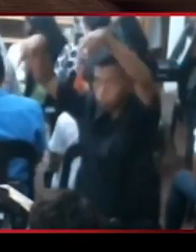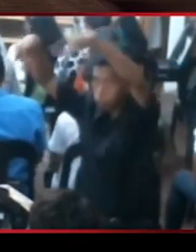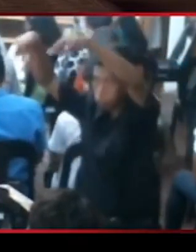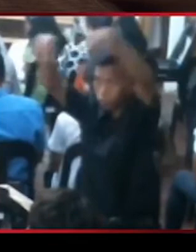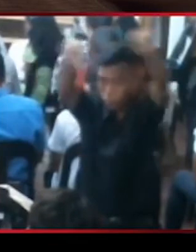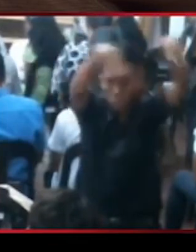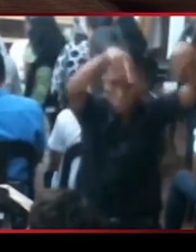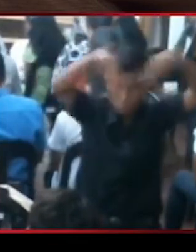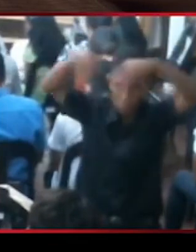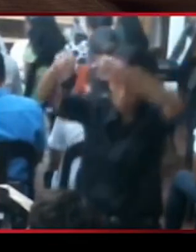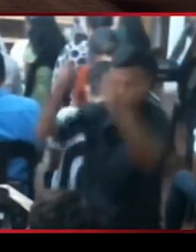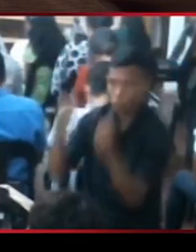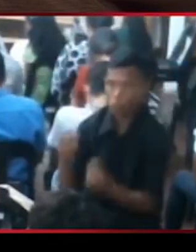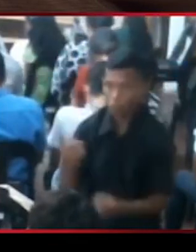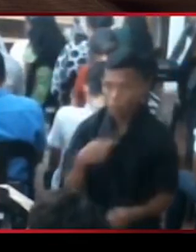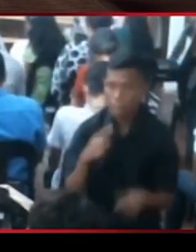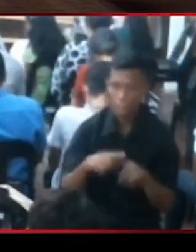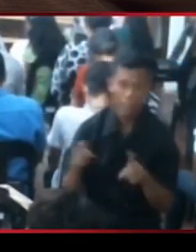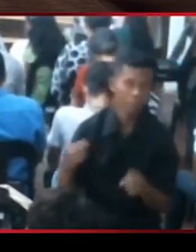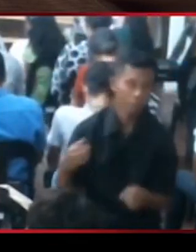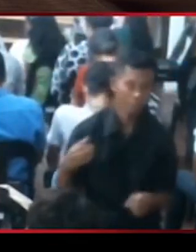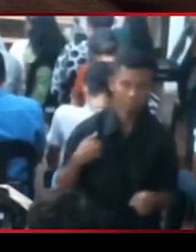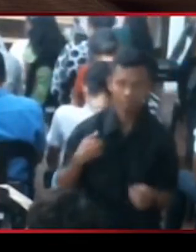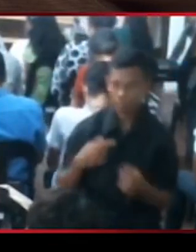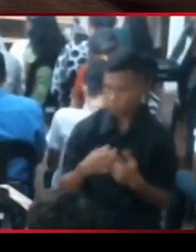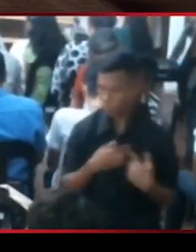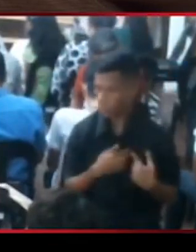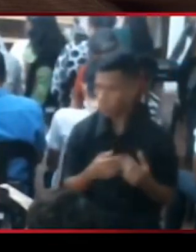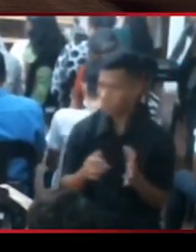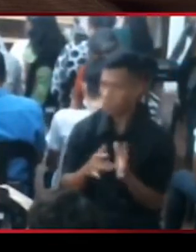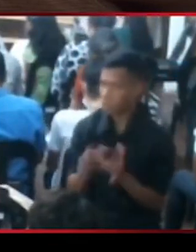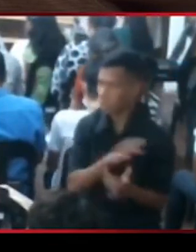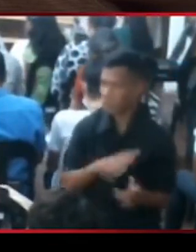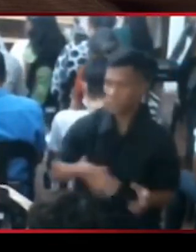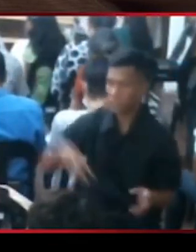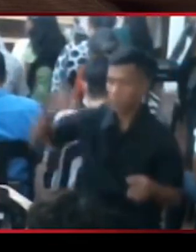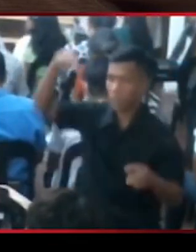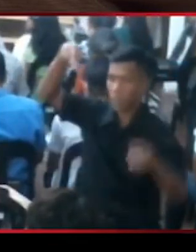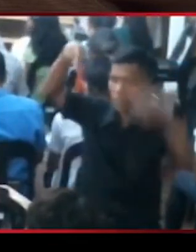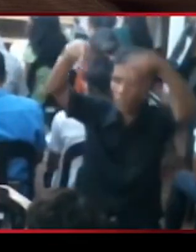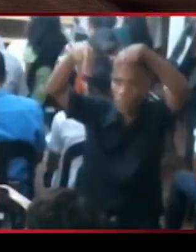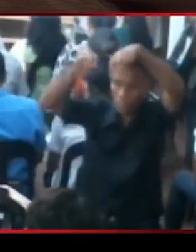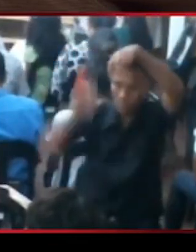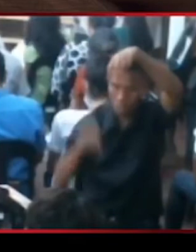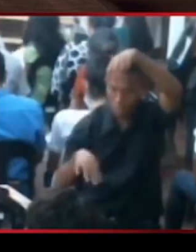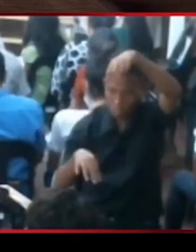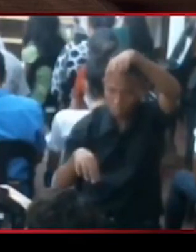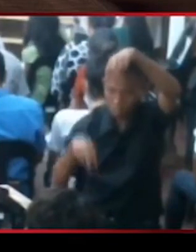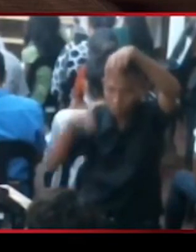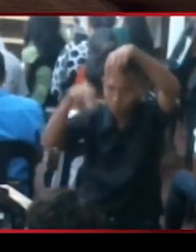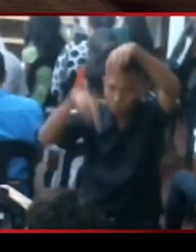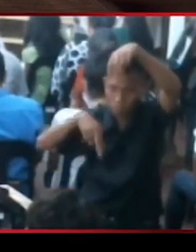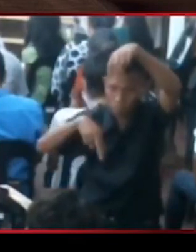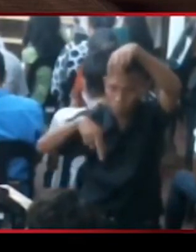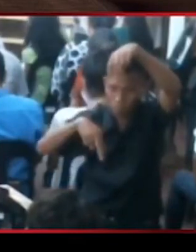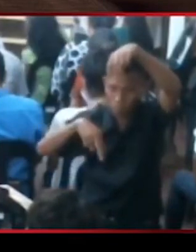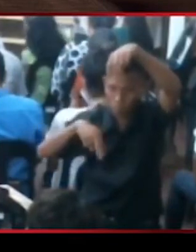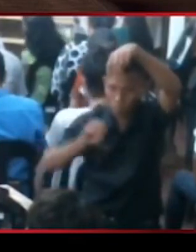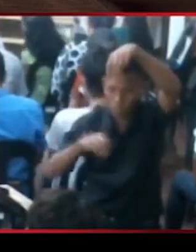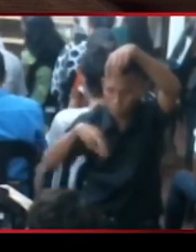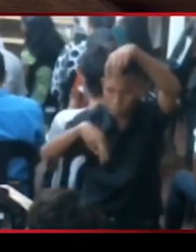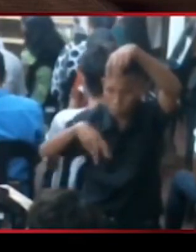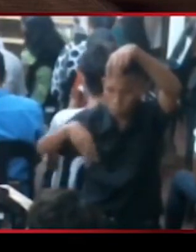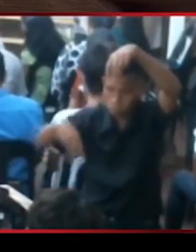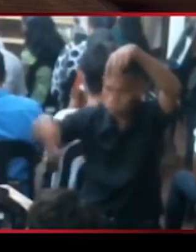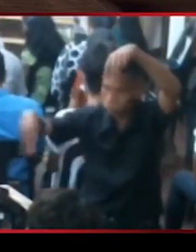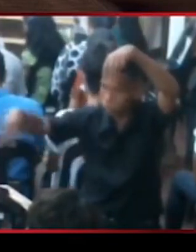you to understand here is, keep on doing what God tells you to do, and do it as best as